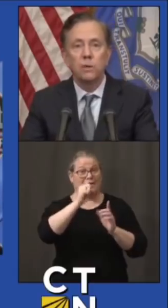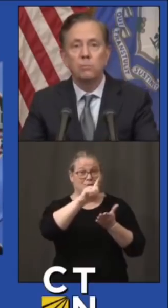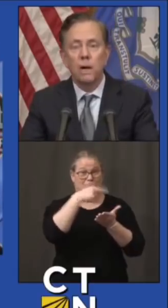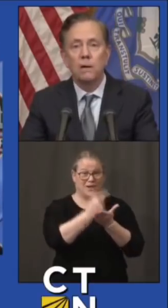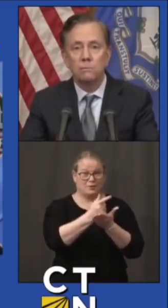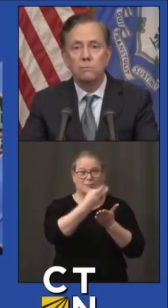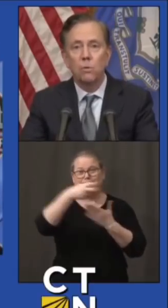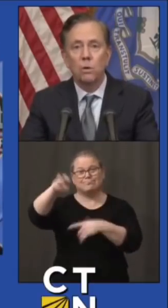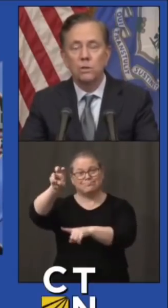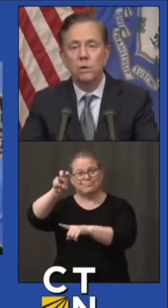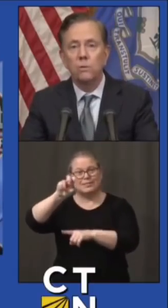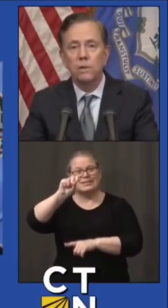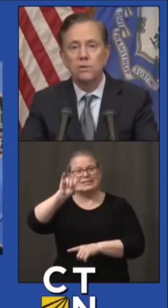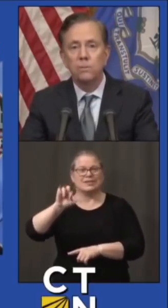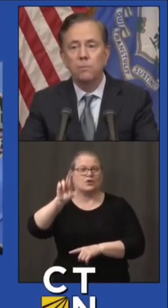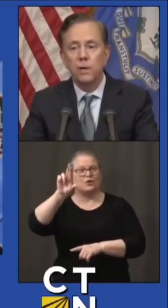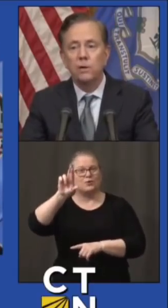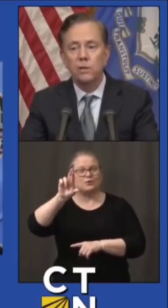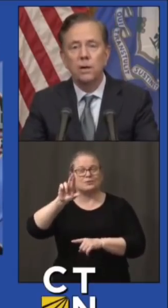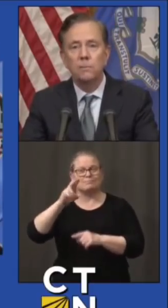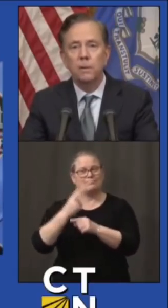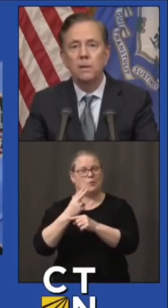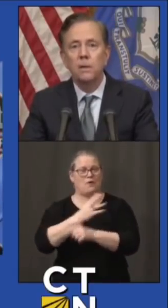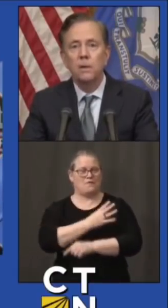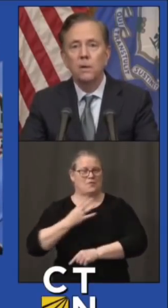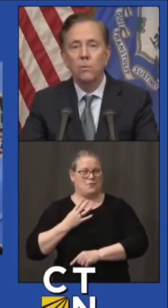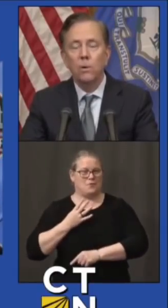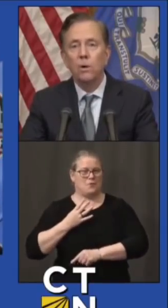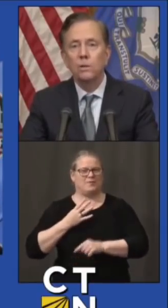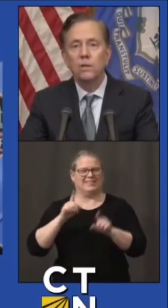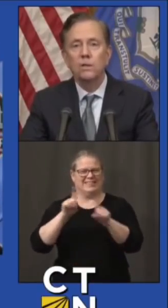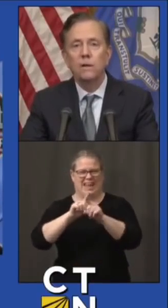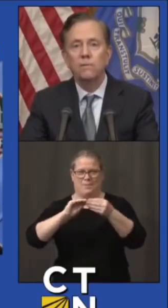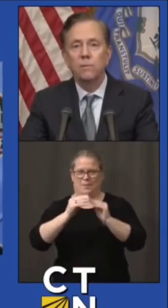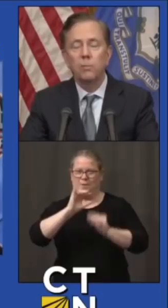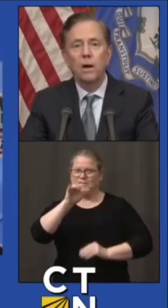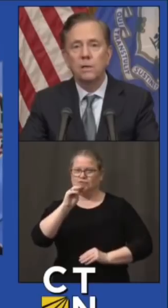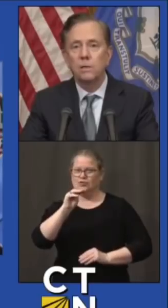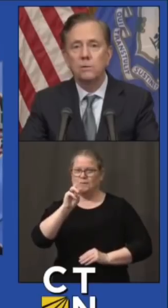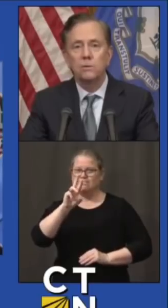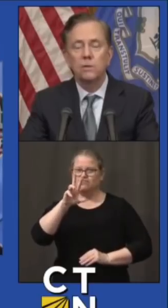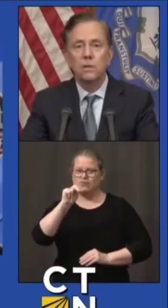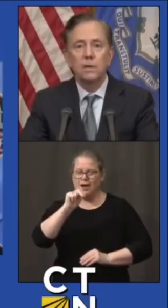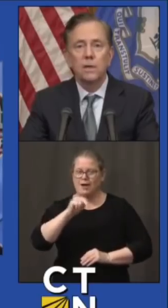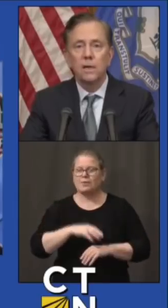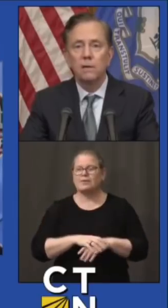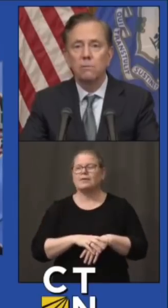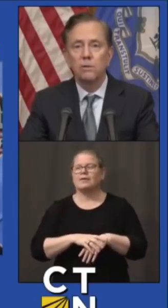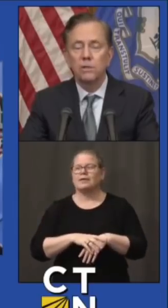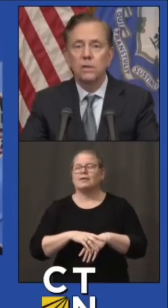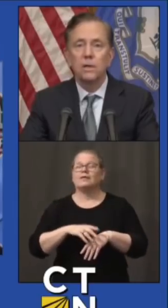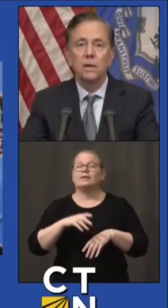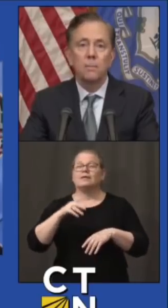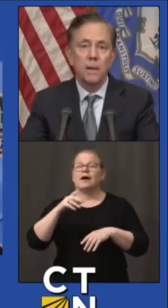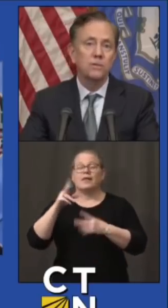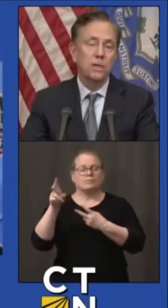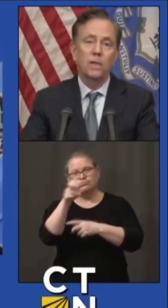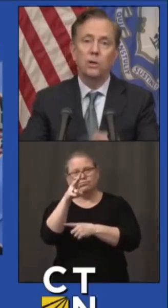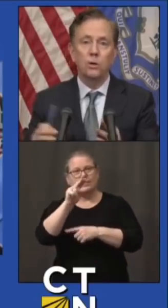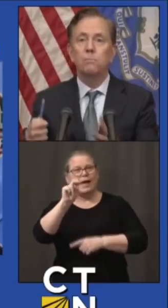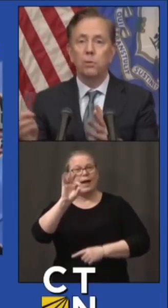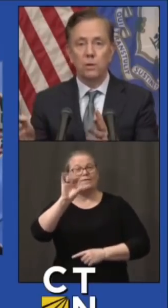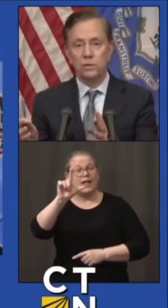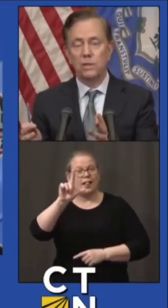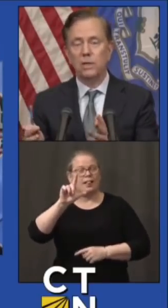guy named Jim Brown wore, so he's in pretty good company. Went on to the Denver Broncos and was an